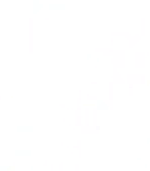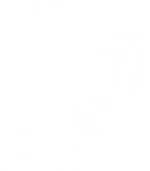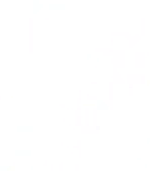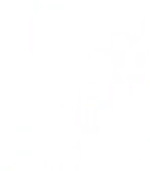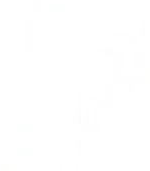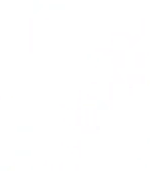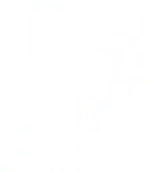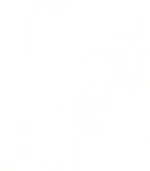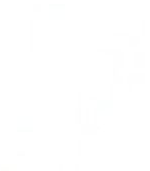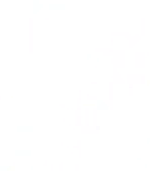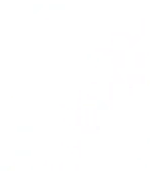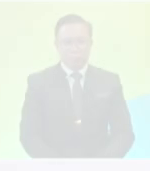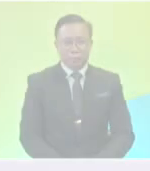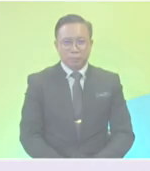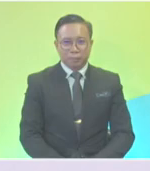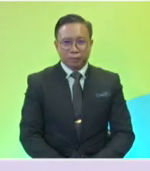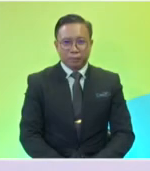TV KPM.